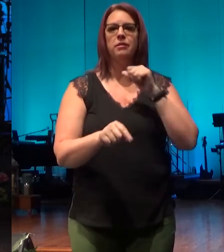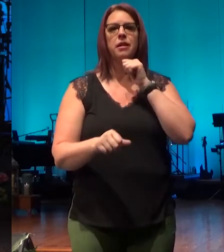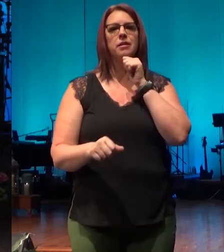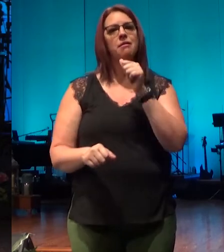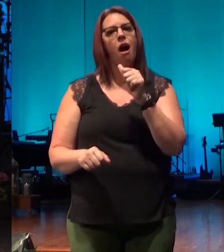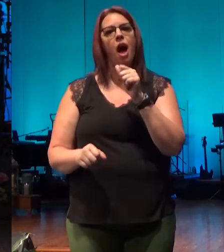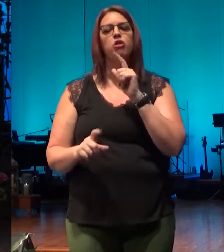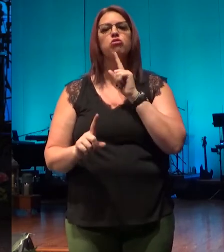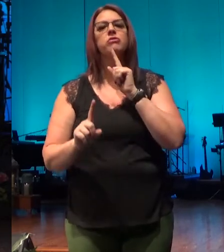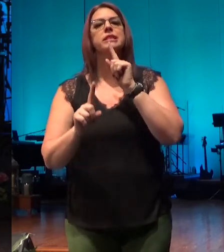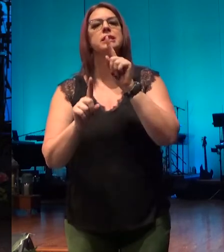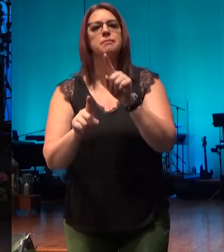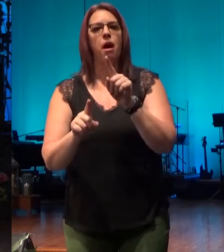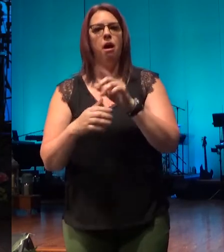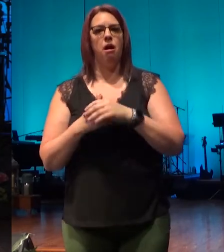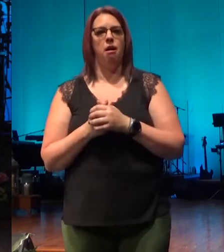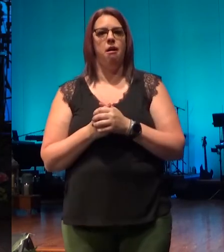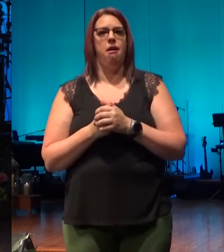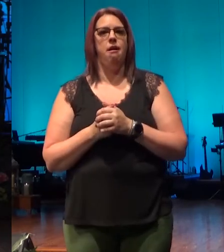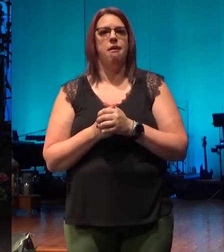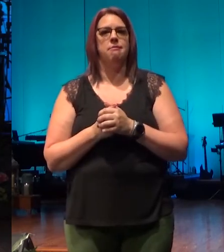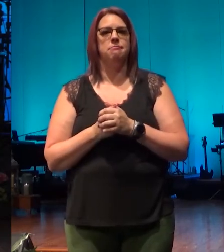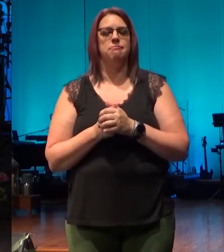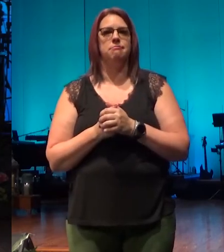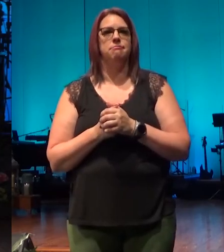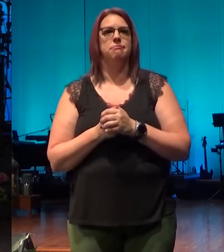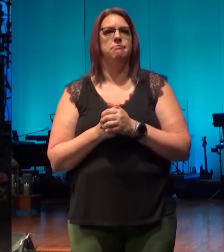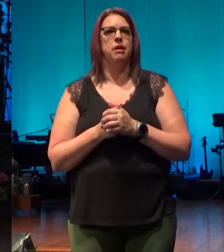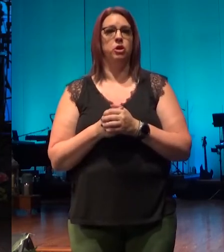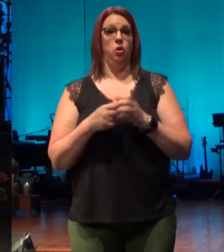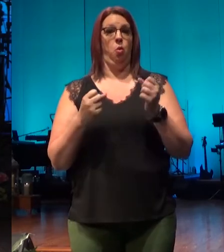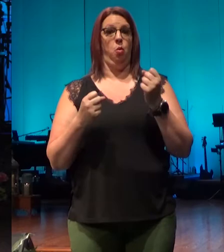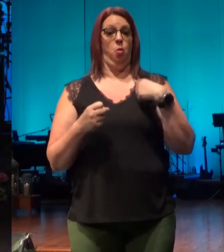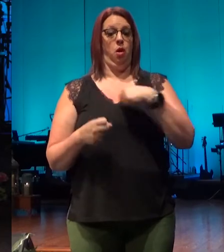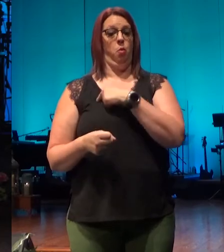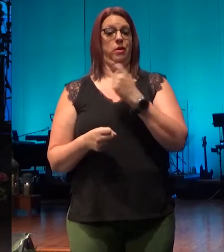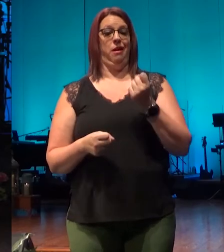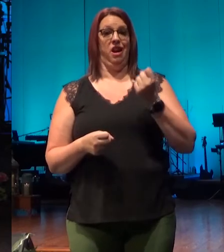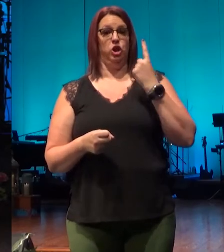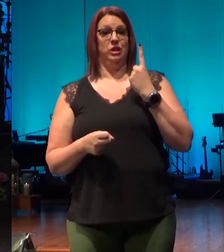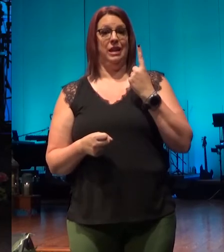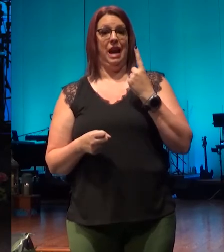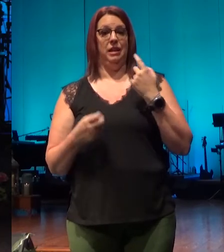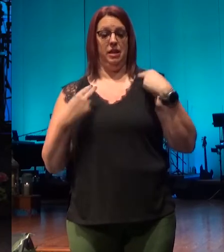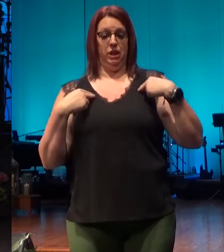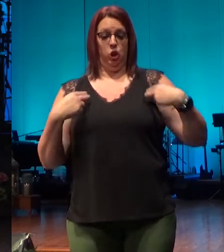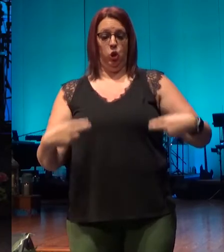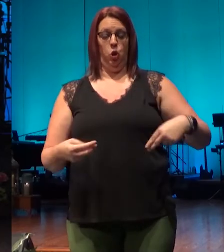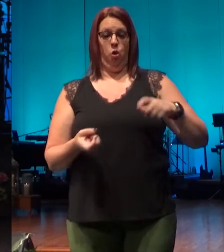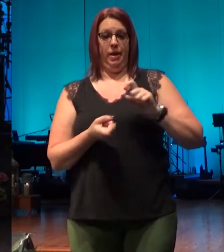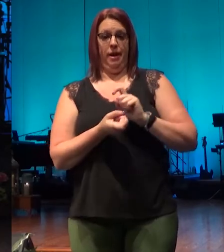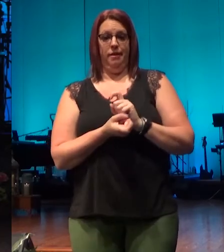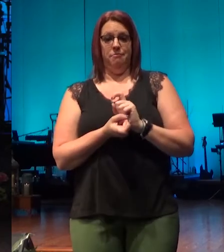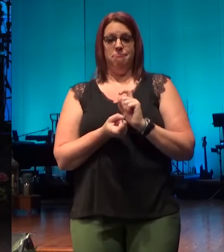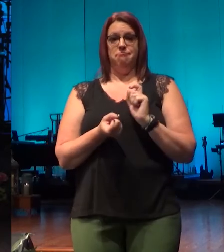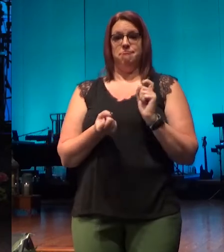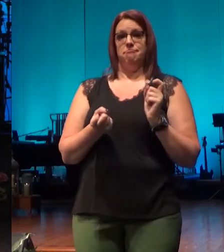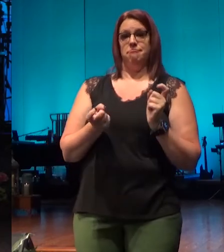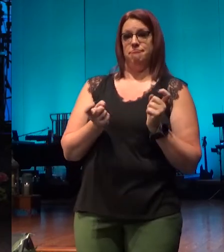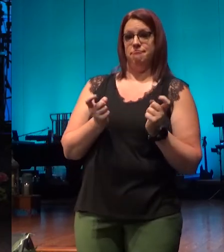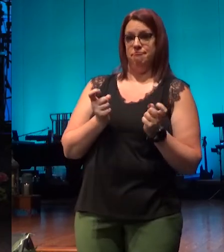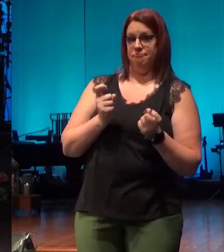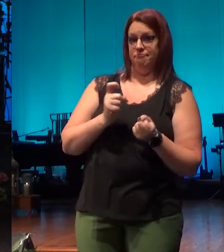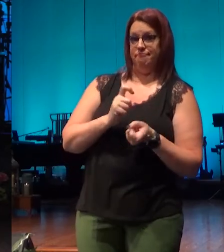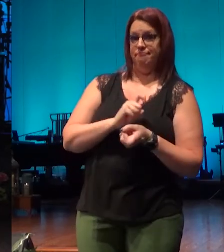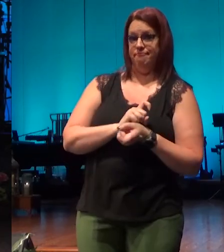respond. And what we get to understand is in this human evolutionary journey that evolved spirituality